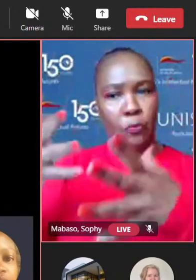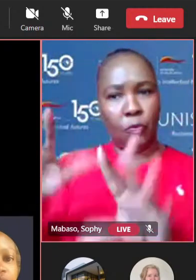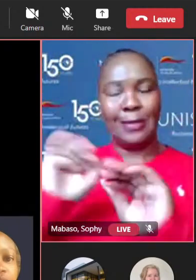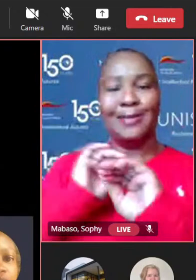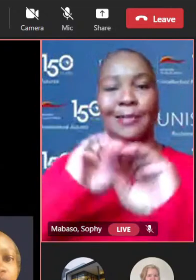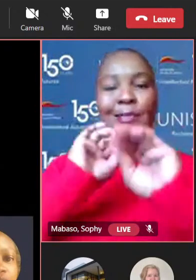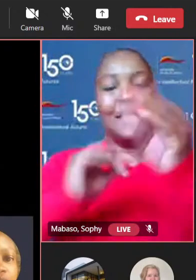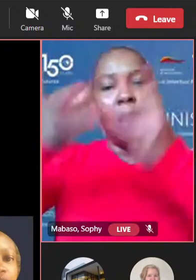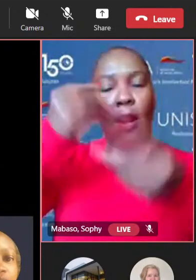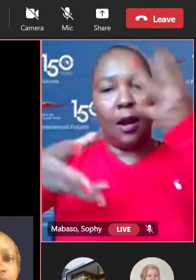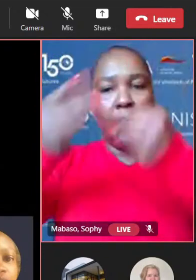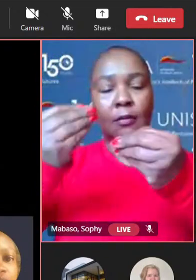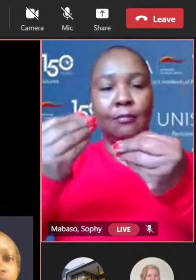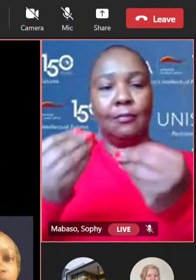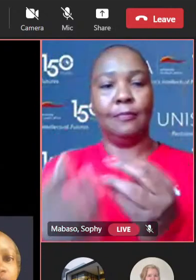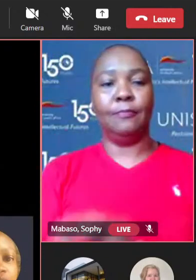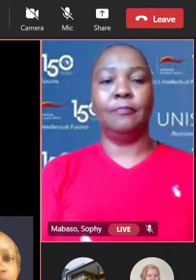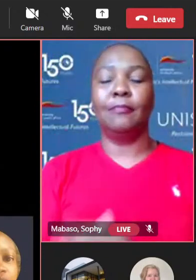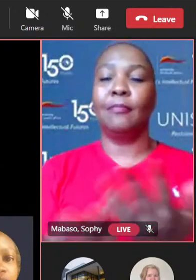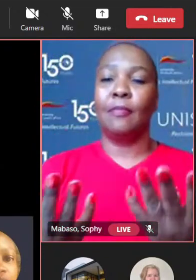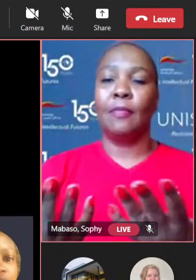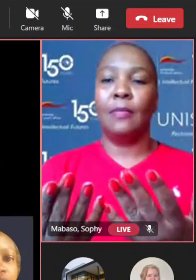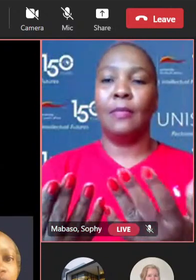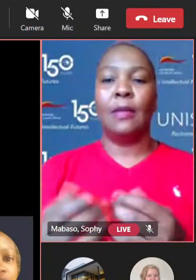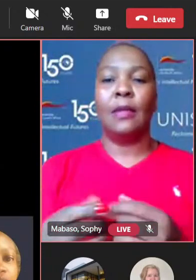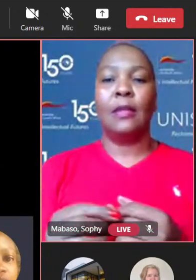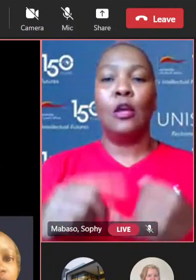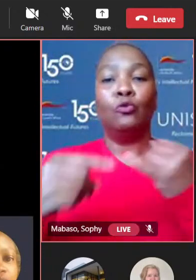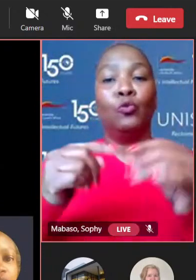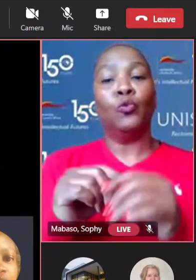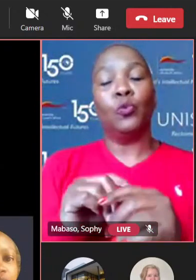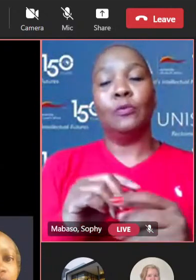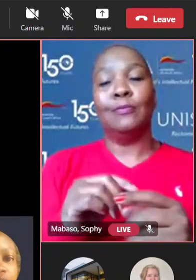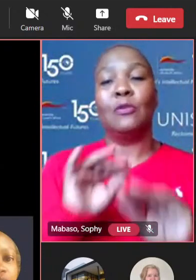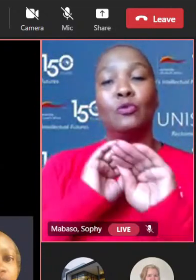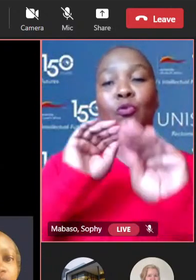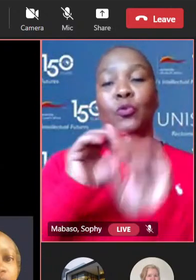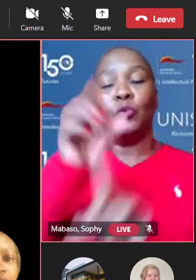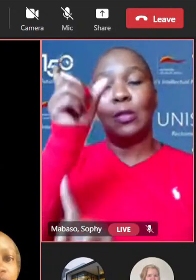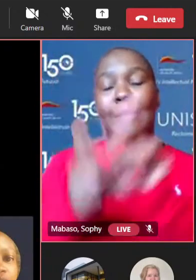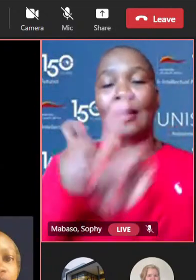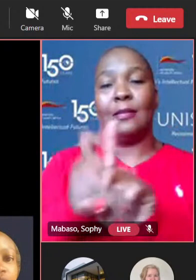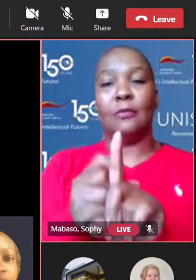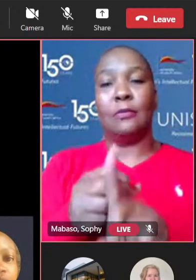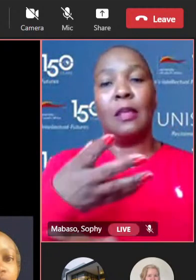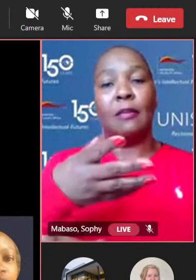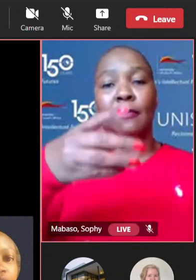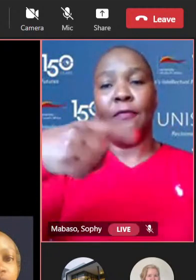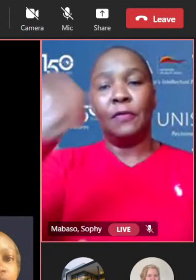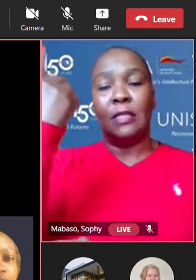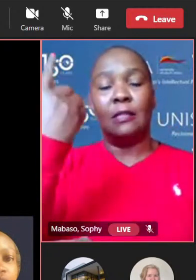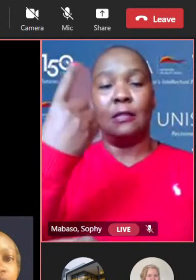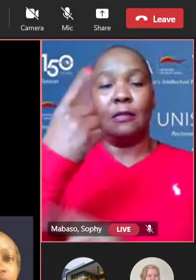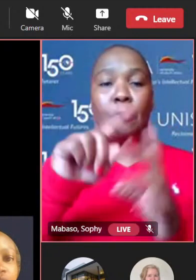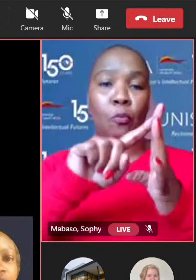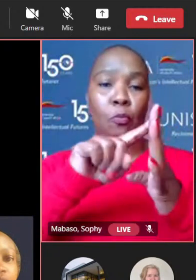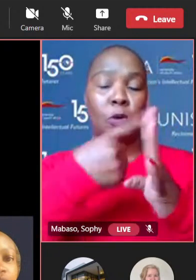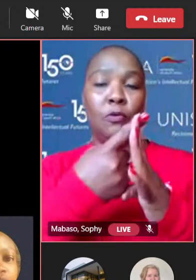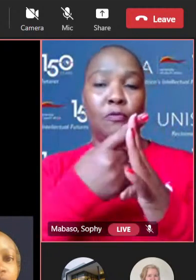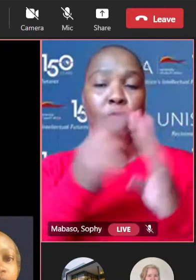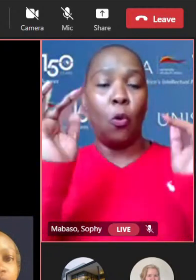learning. Tutors can be our first point of contact.